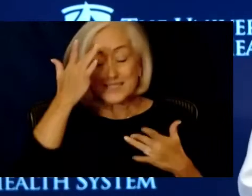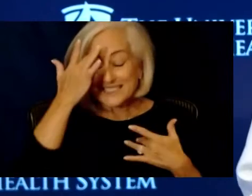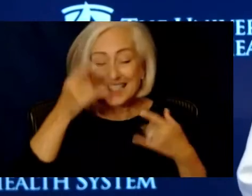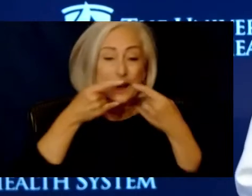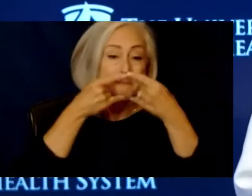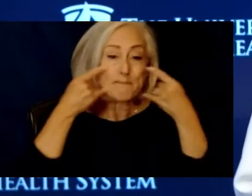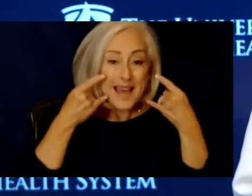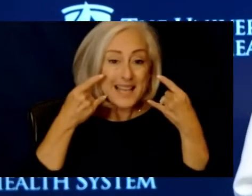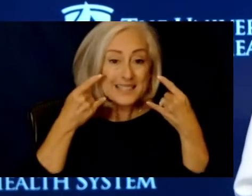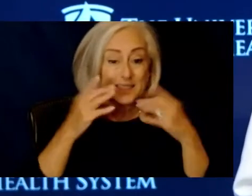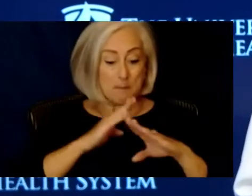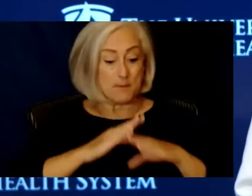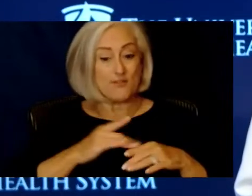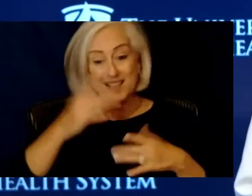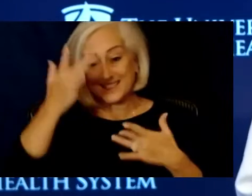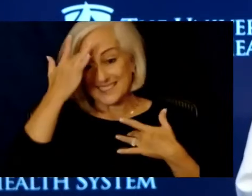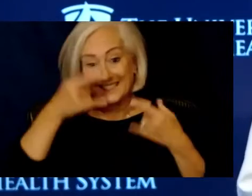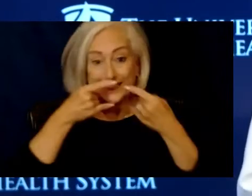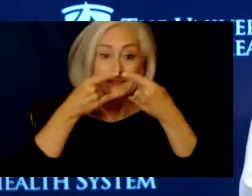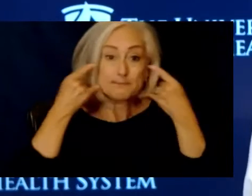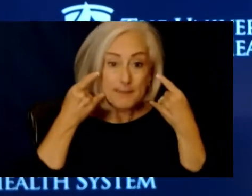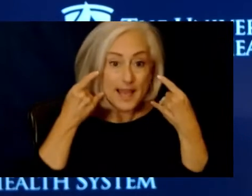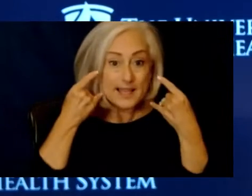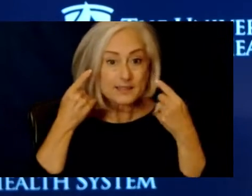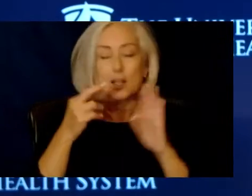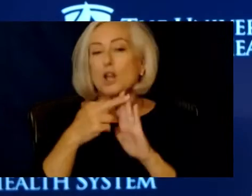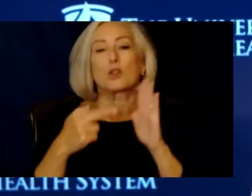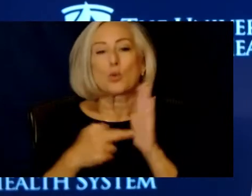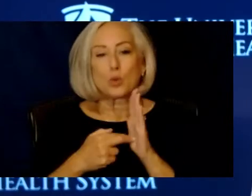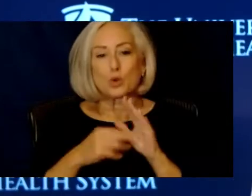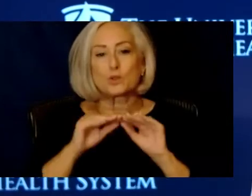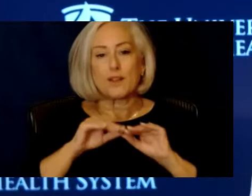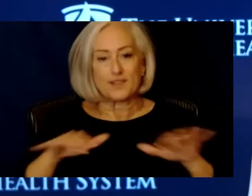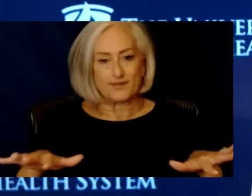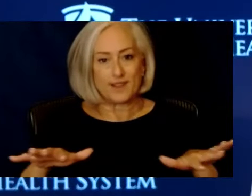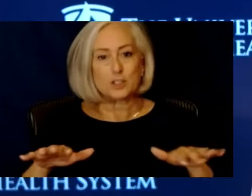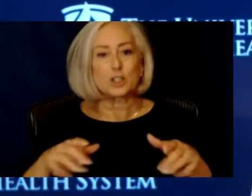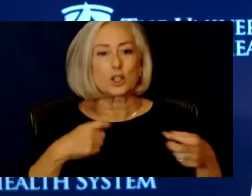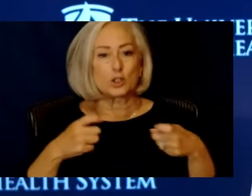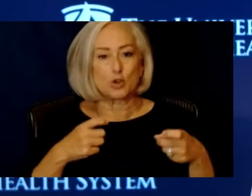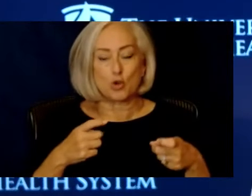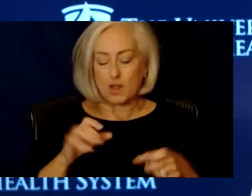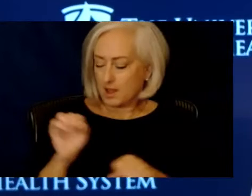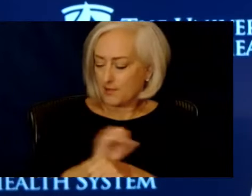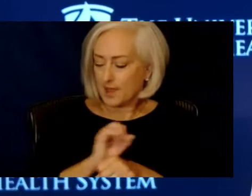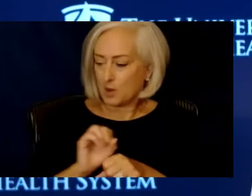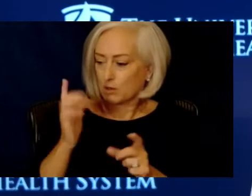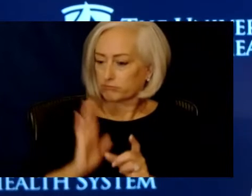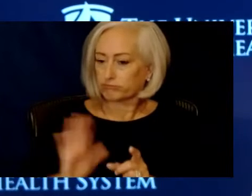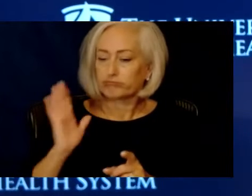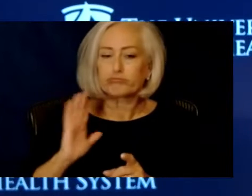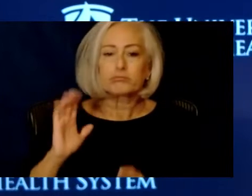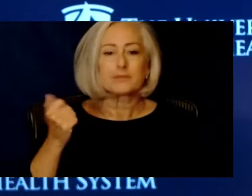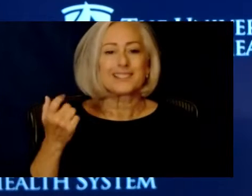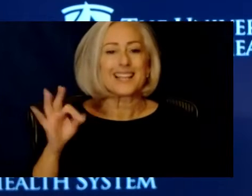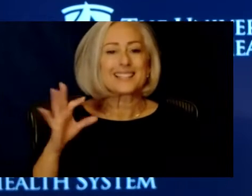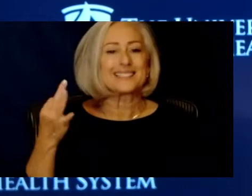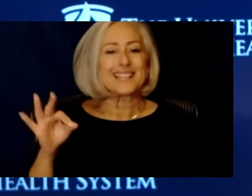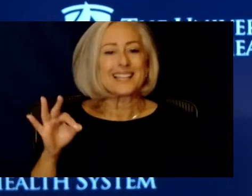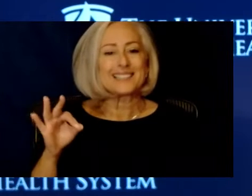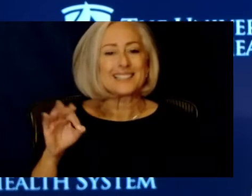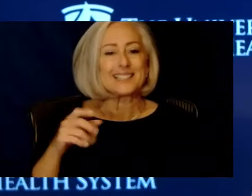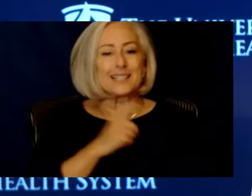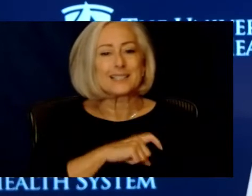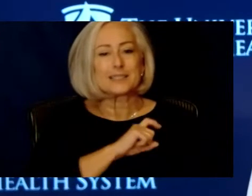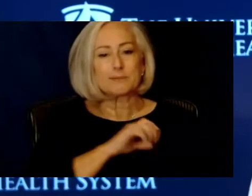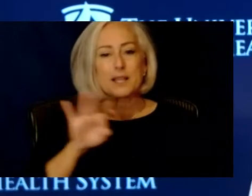mask. The rules of infection control. They worked in 1919 in the Spanish flu. They work today. They'll continue to keep us safe